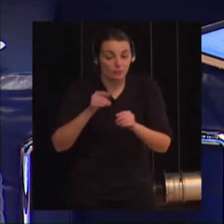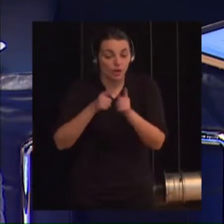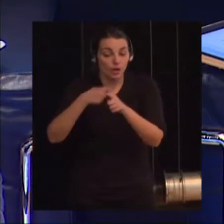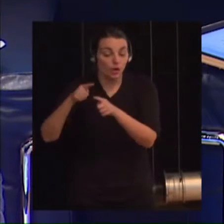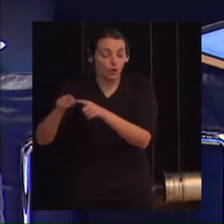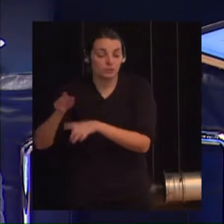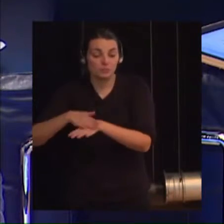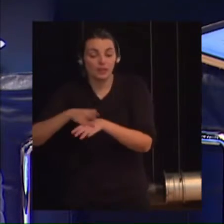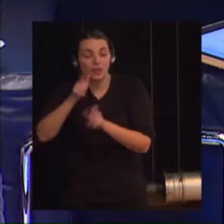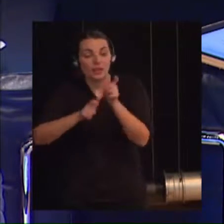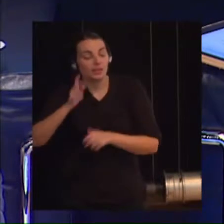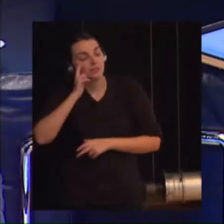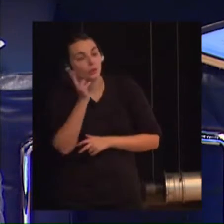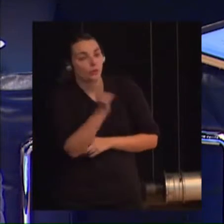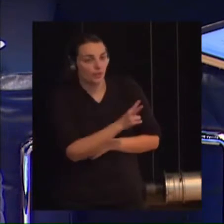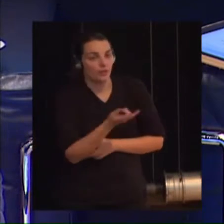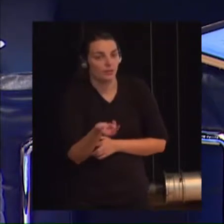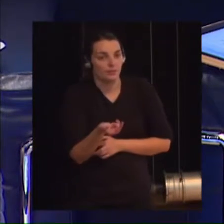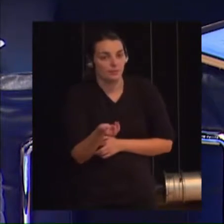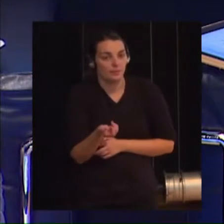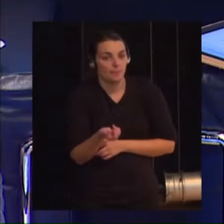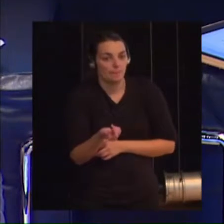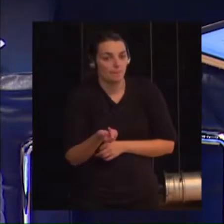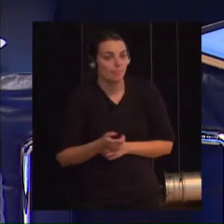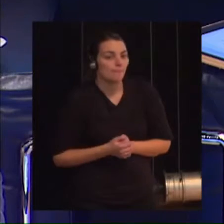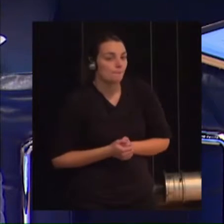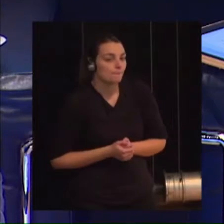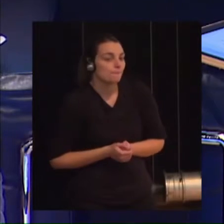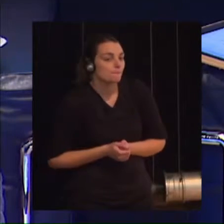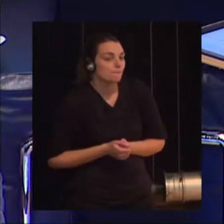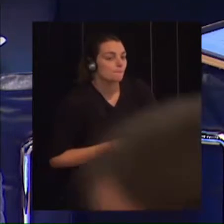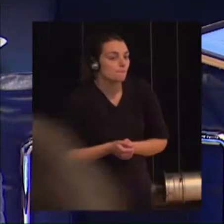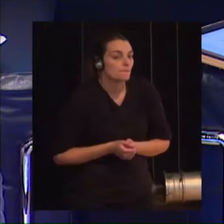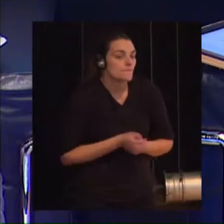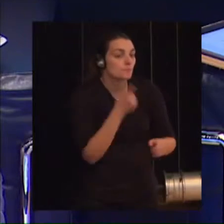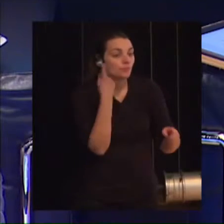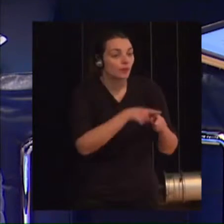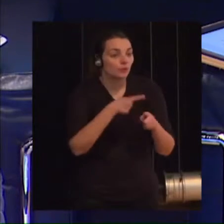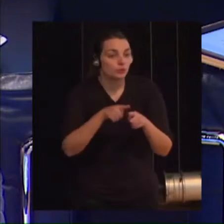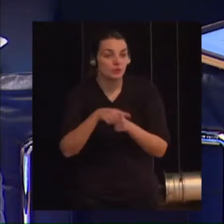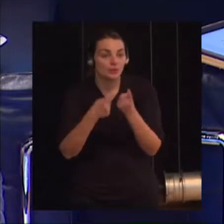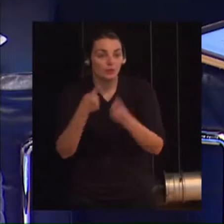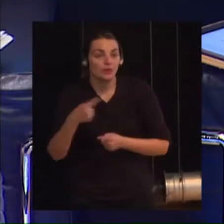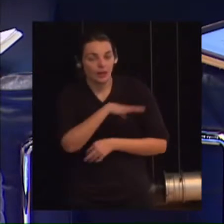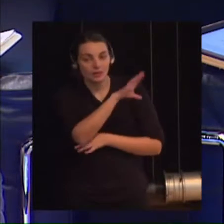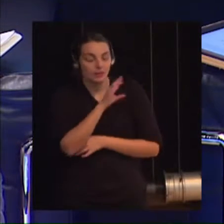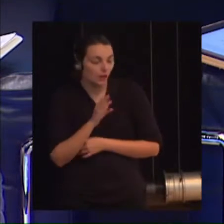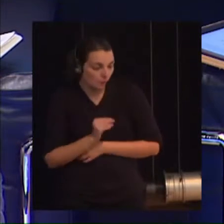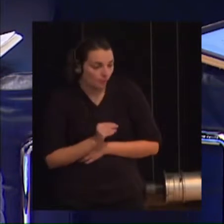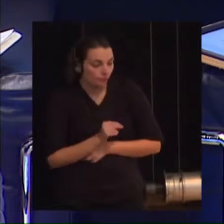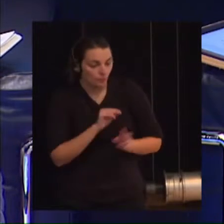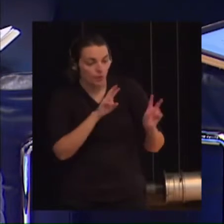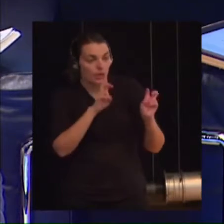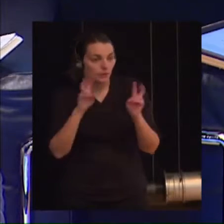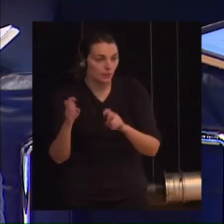do think about those topics. It's not just about the metric of the volume of I am reaching a lot of people, but